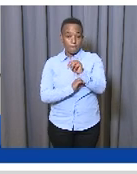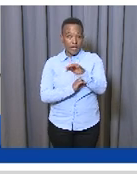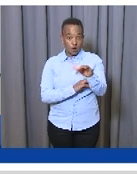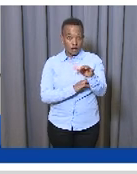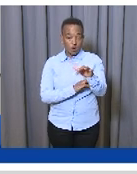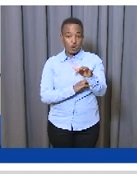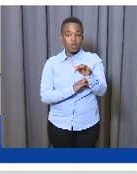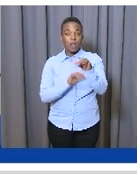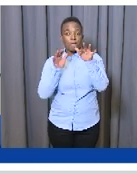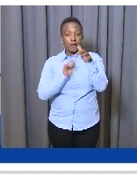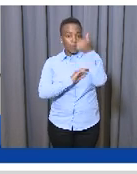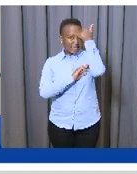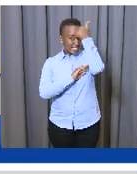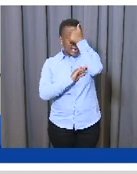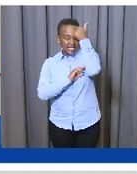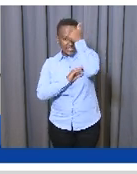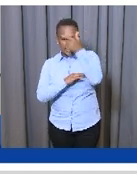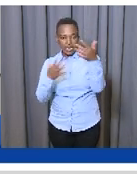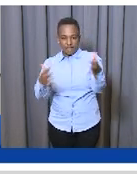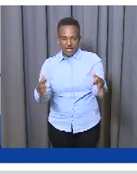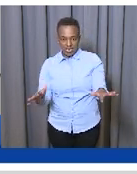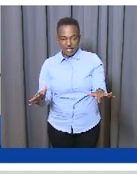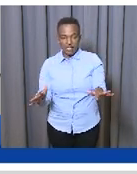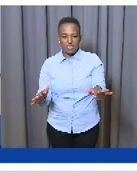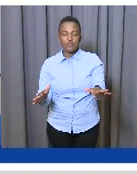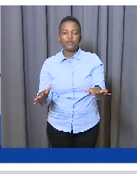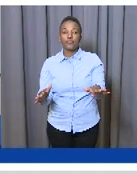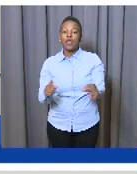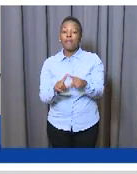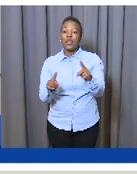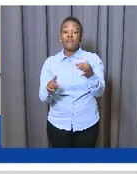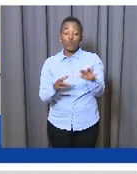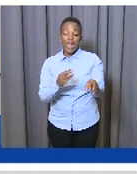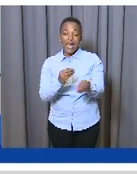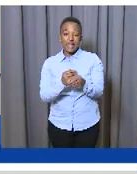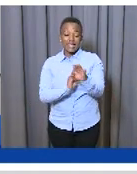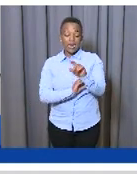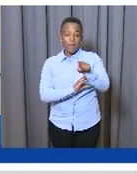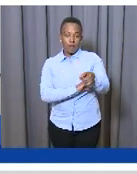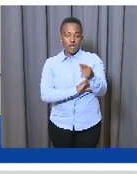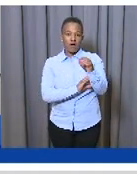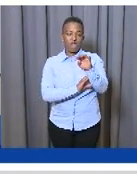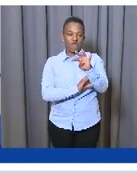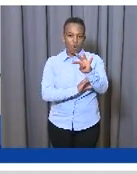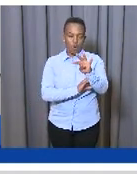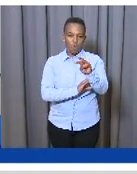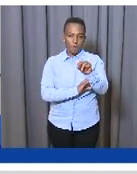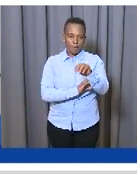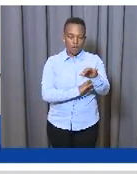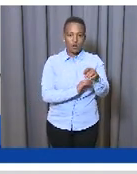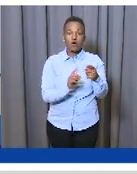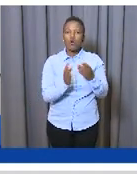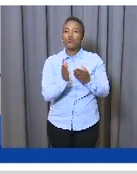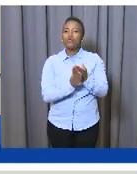screening, but if you add into that 3.4 million, we also, through the roadblocks